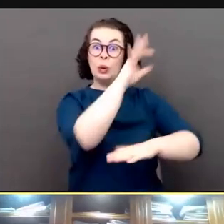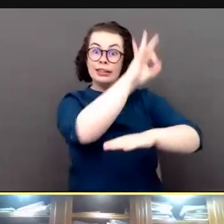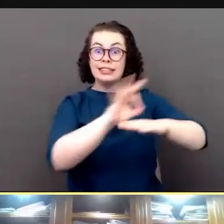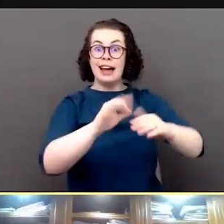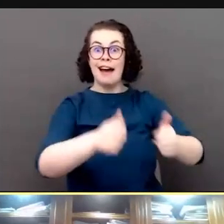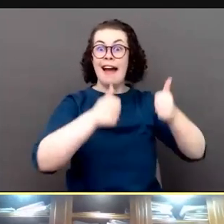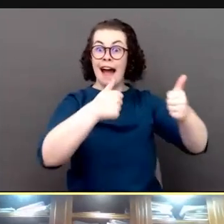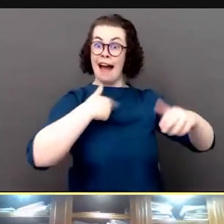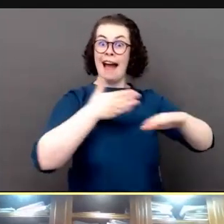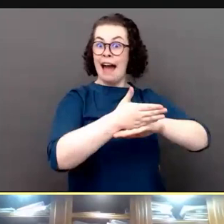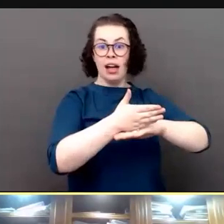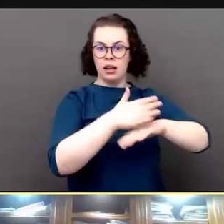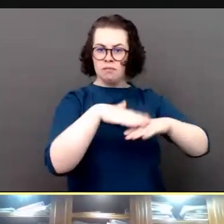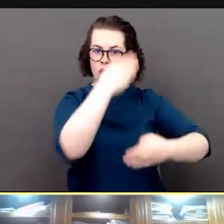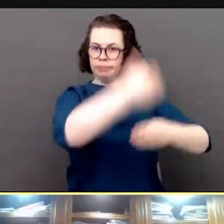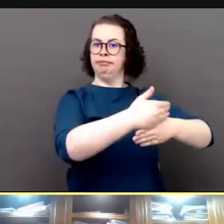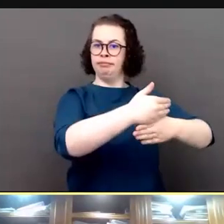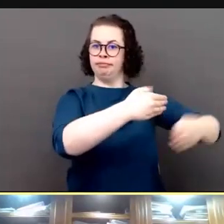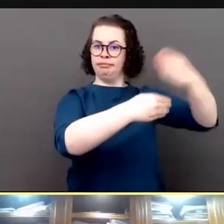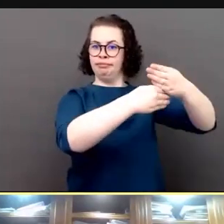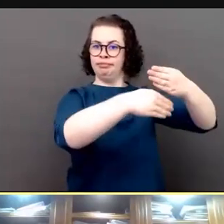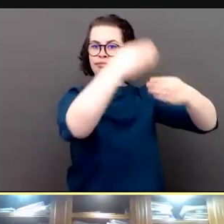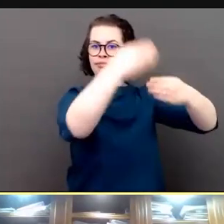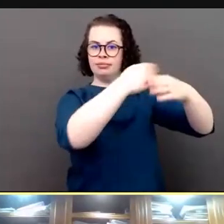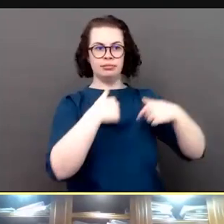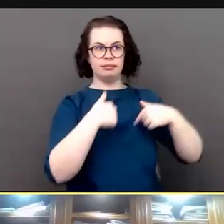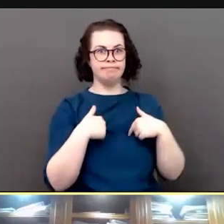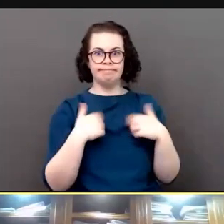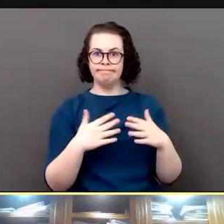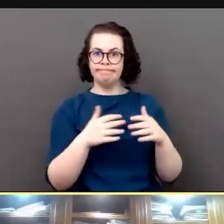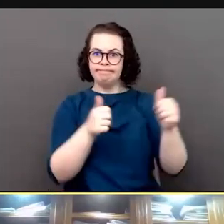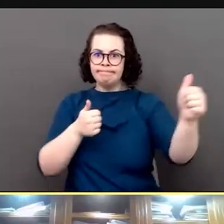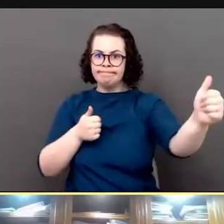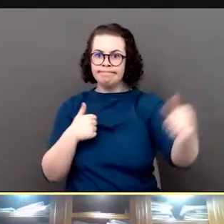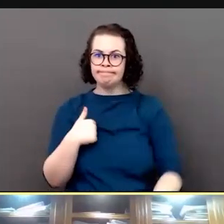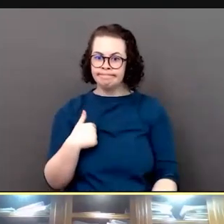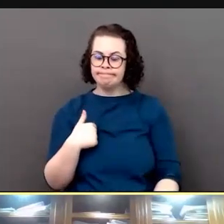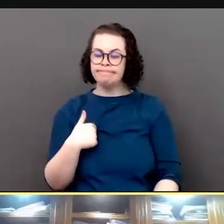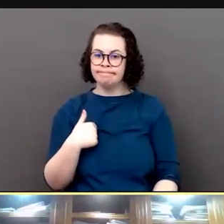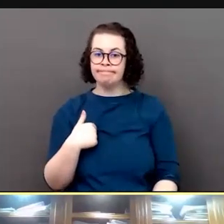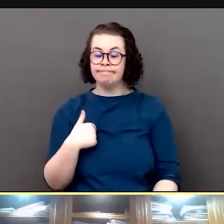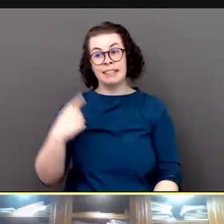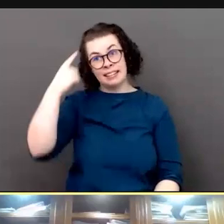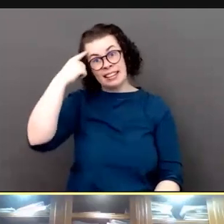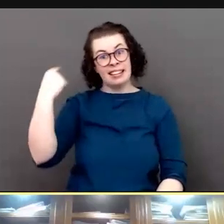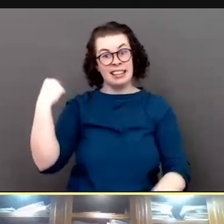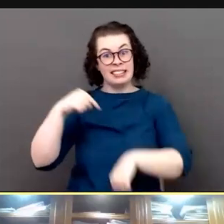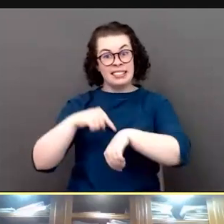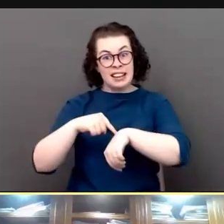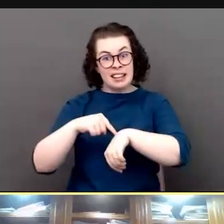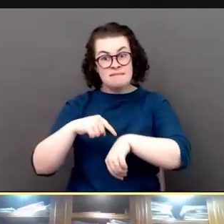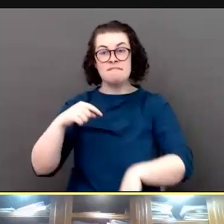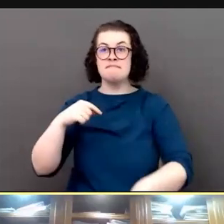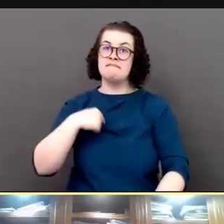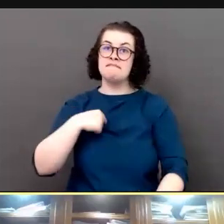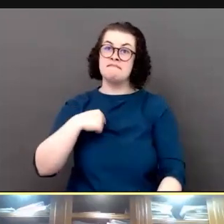about the removal of barriers, but that at the time, and I'm afraid that it might be, it is also to a certain extent, I hope lesser